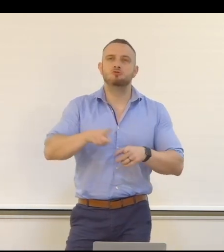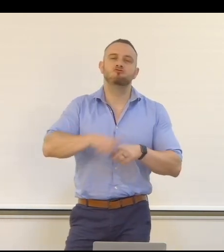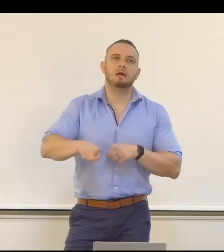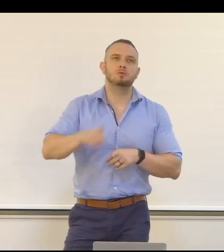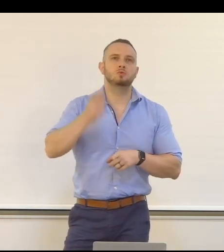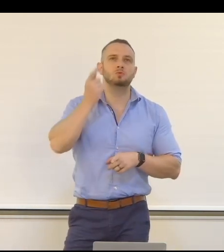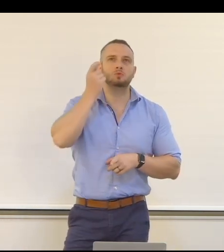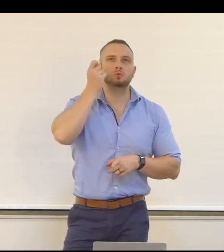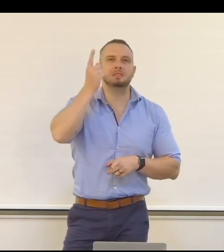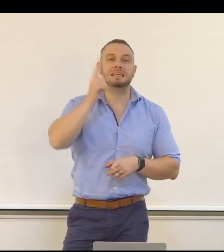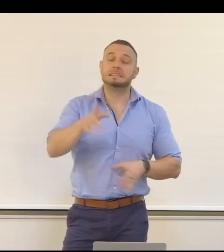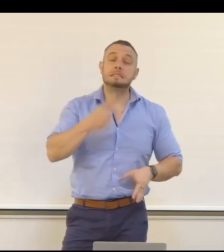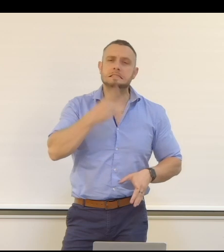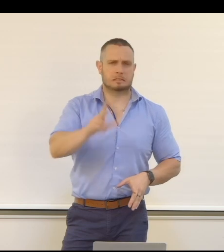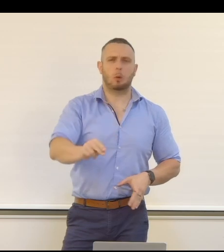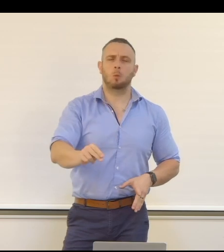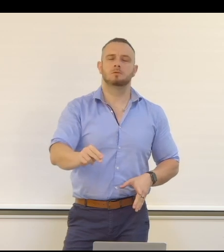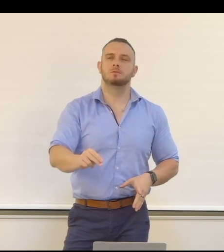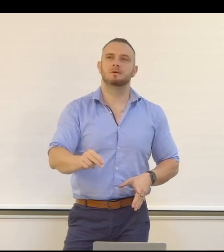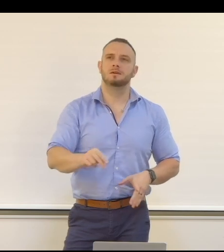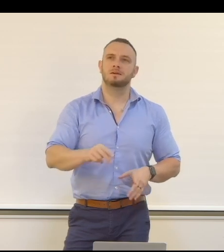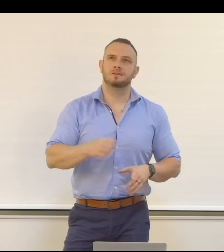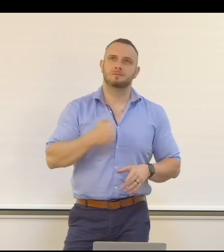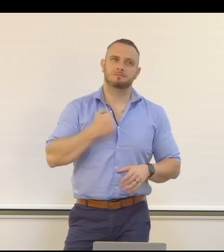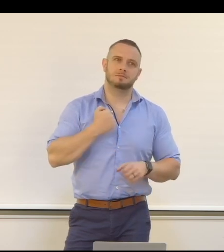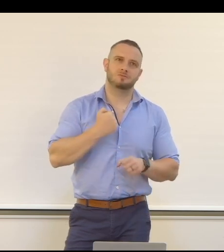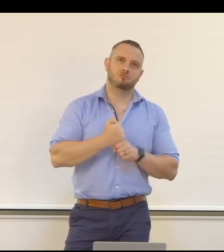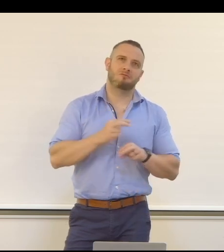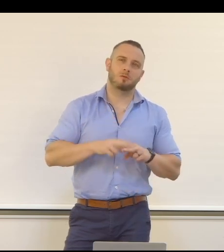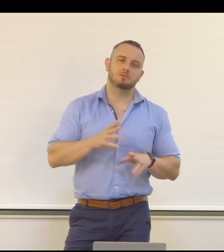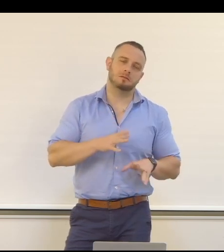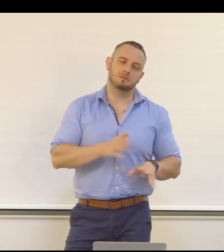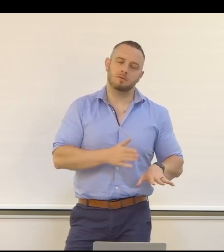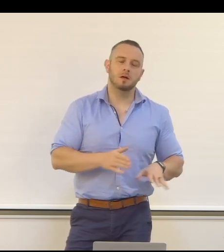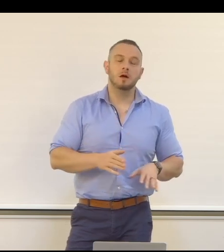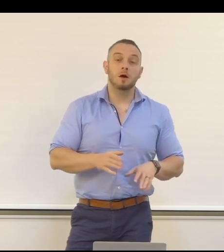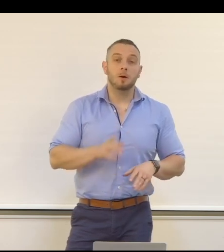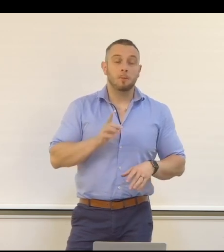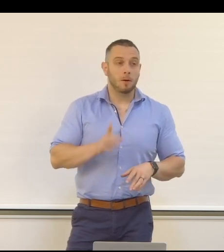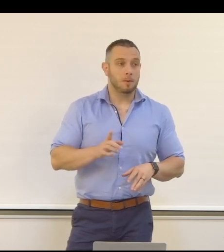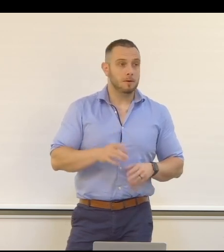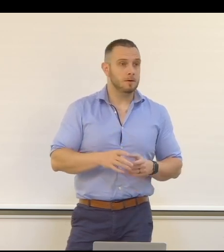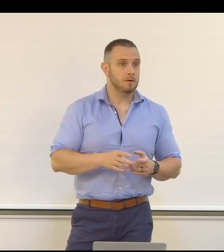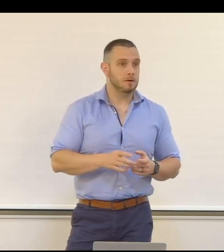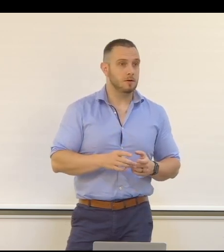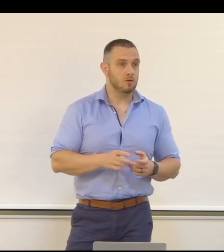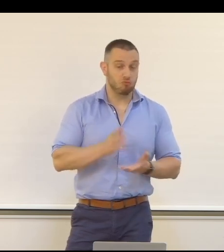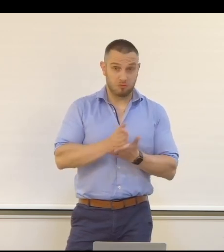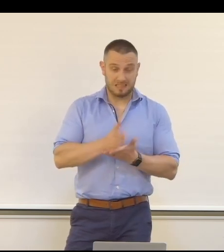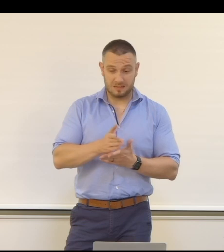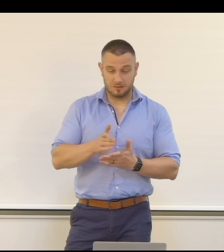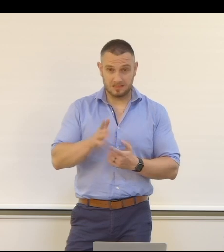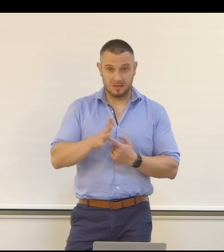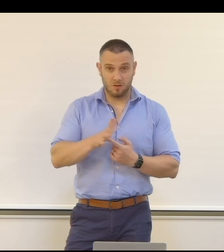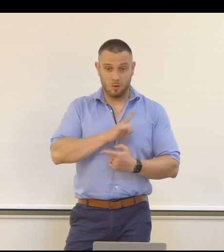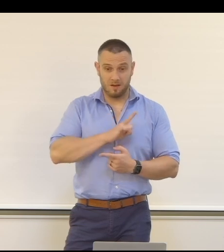They didn't tell me, don't do it. I mean, except for my grandfather, who was claustrophobic. But that was really a chance, because from the